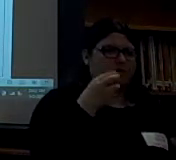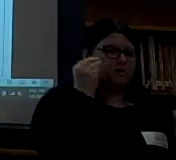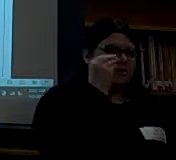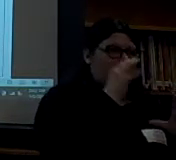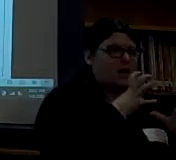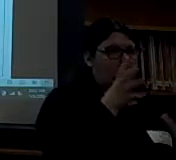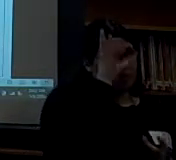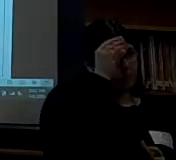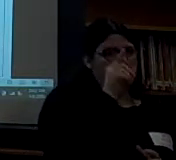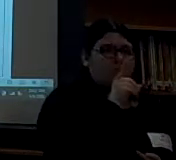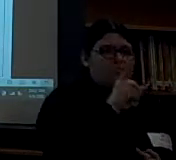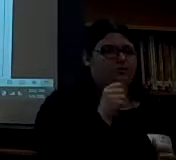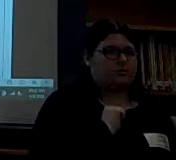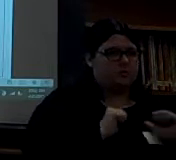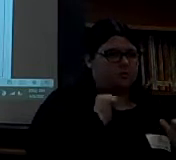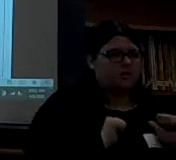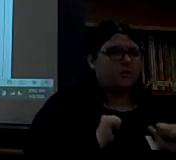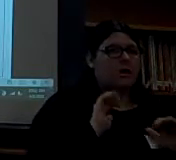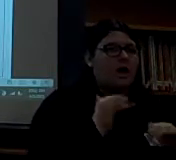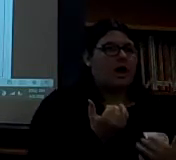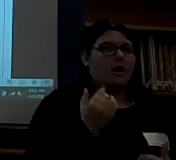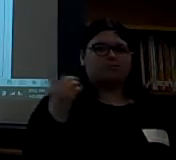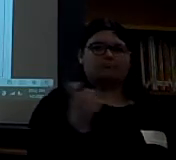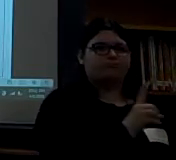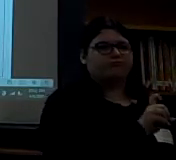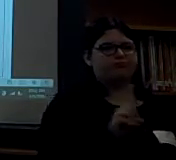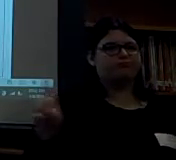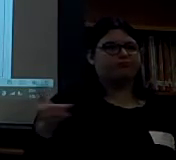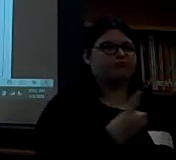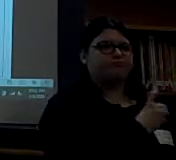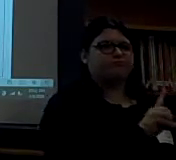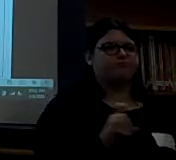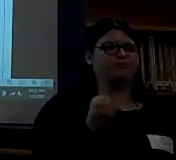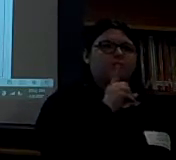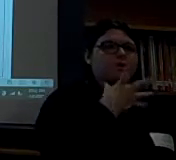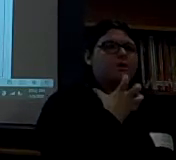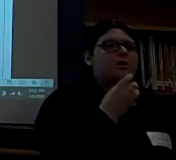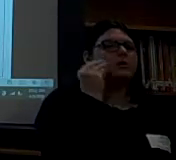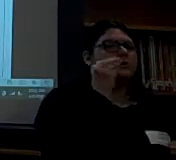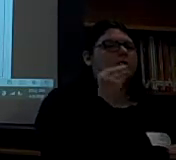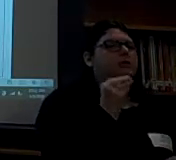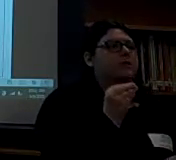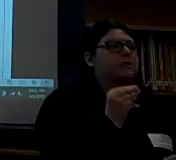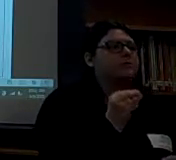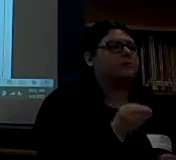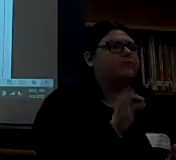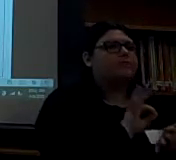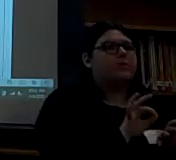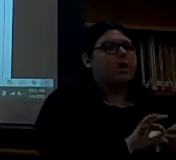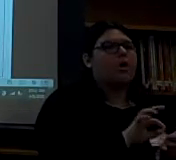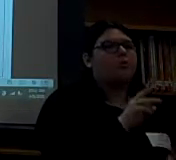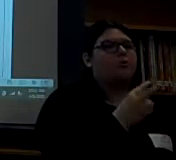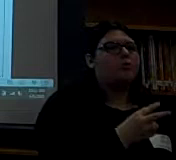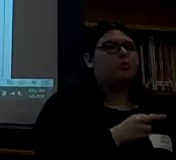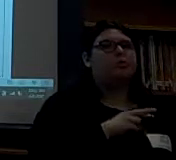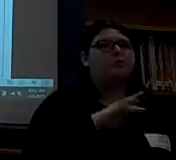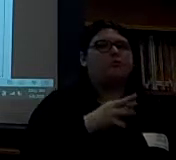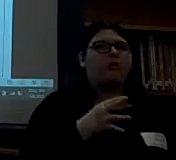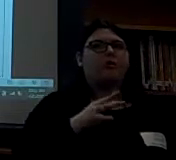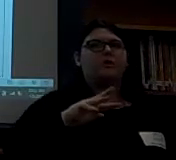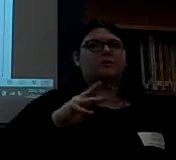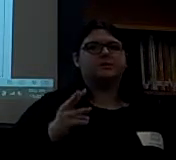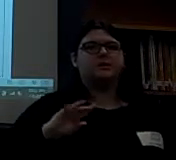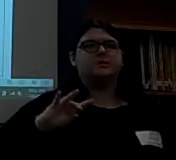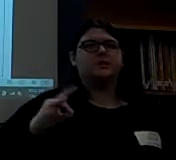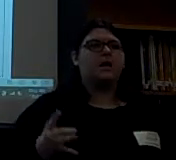boys, especially who are really aggressive, how to walk and pace when they're really angry. And in fact, I teach them to count by twos or fives while they're pacing. So I